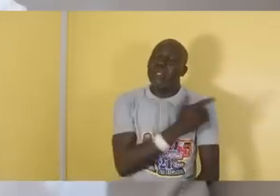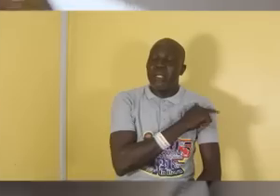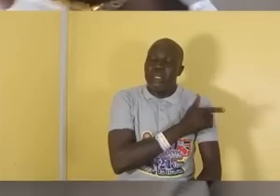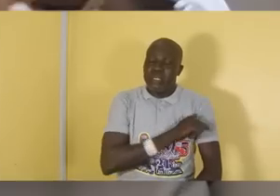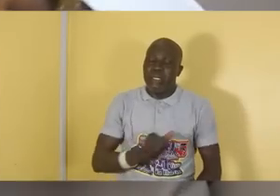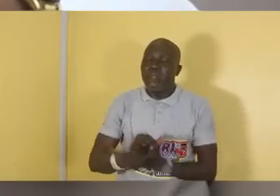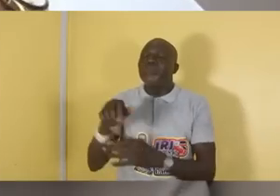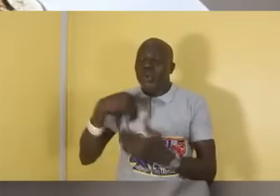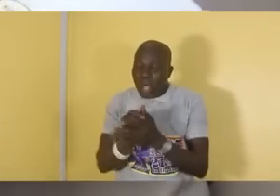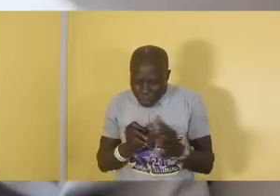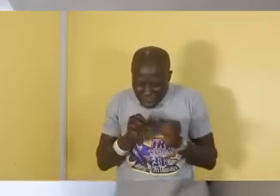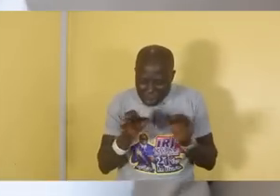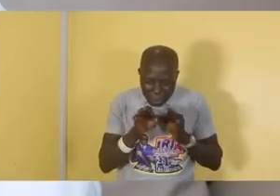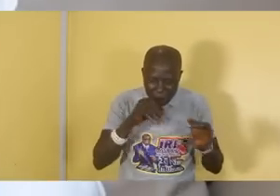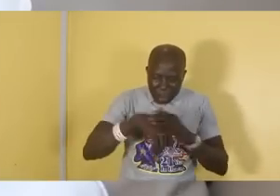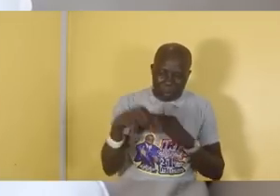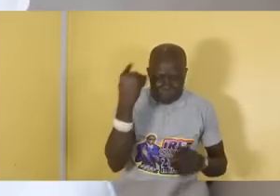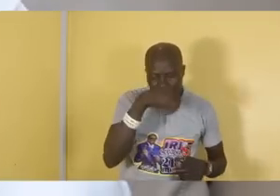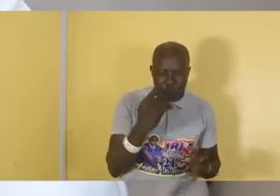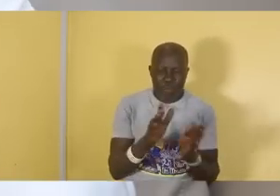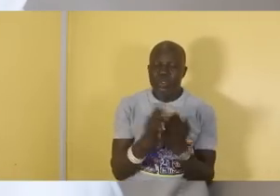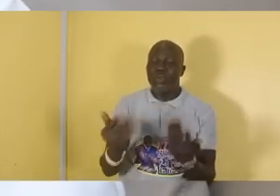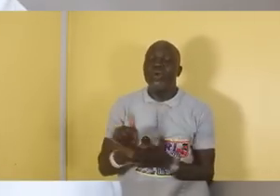will usually read. I will appreciate it